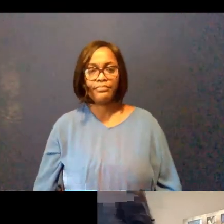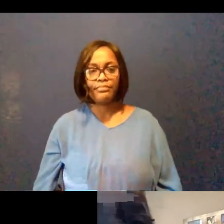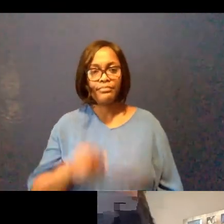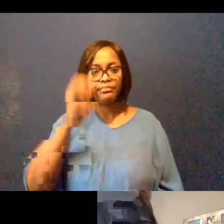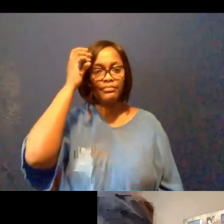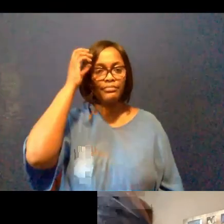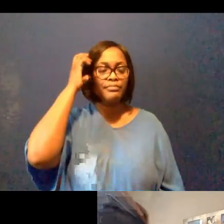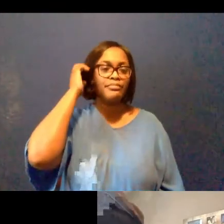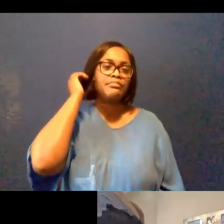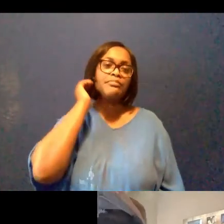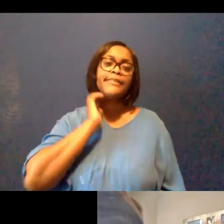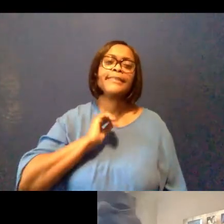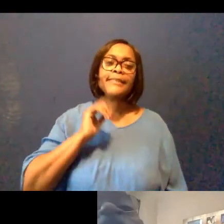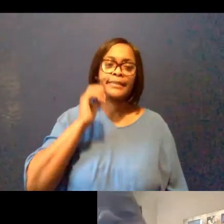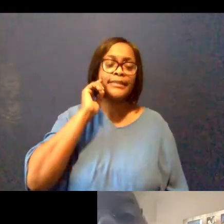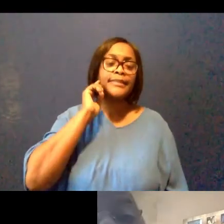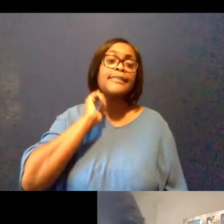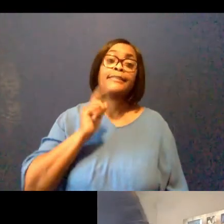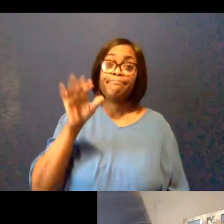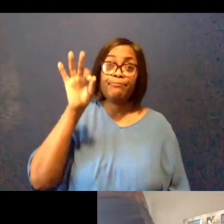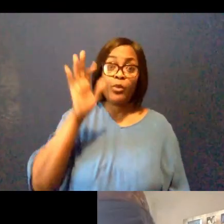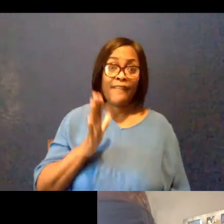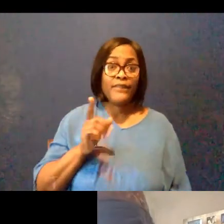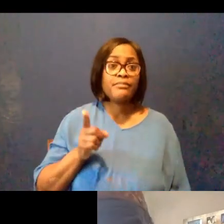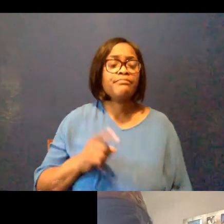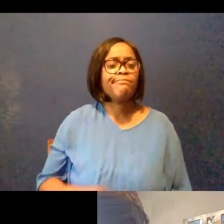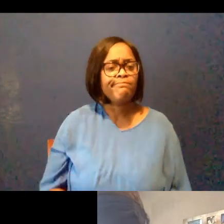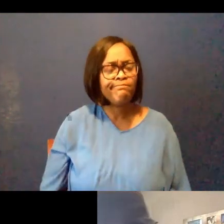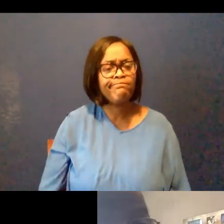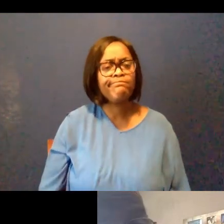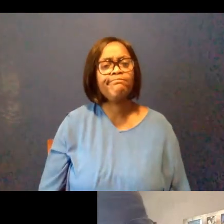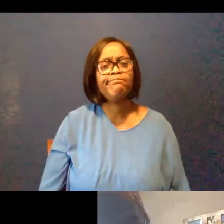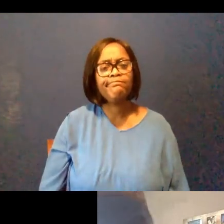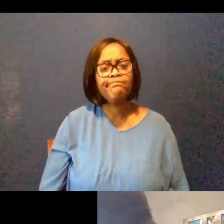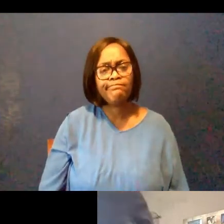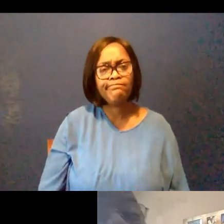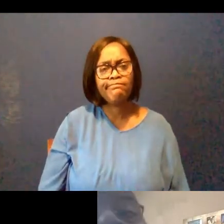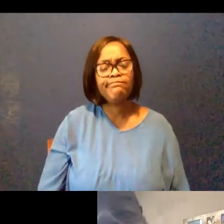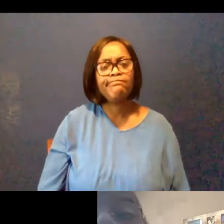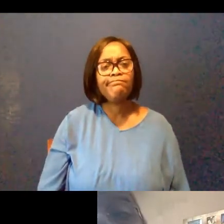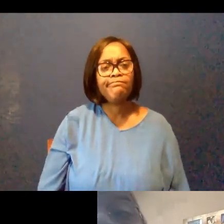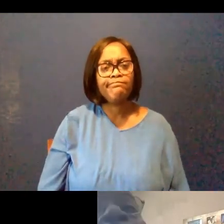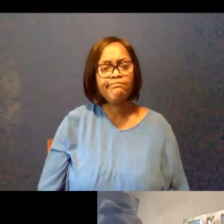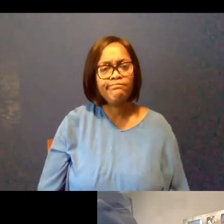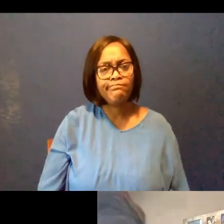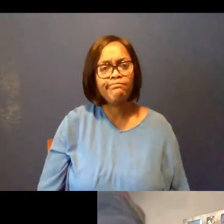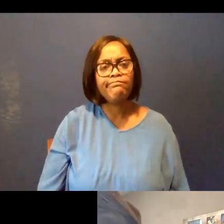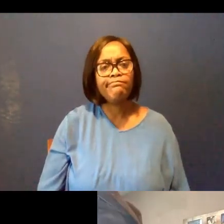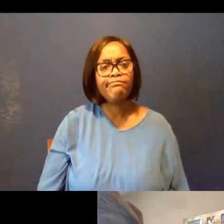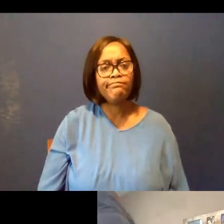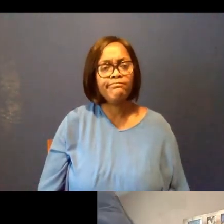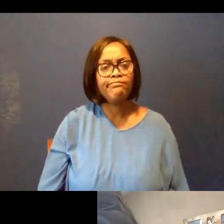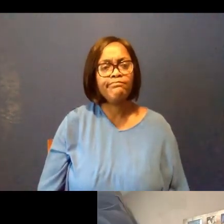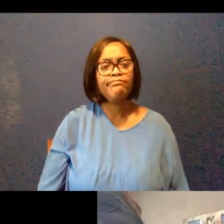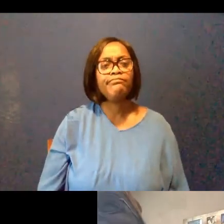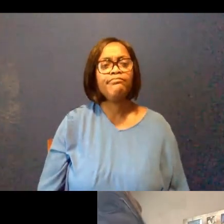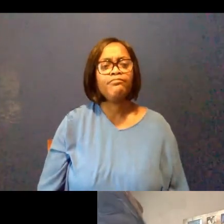get the Reverend's camera and microphone back on. Sounds good.